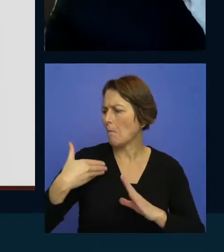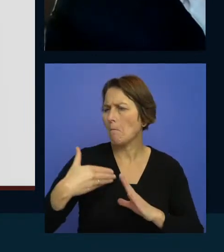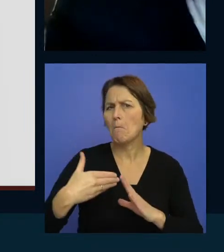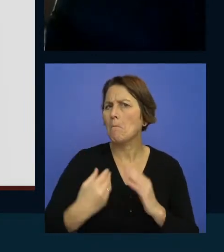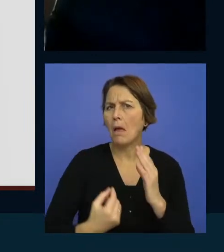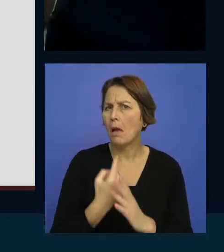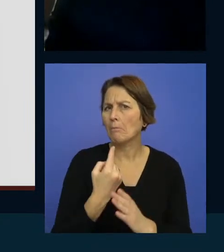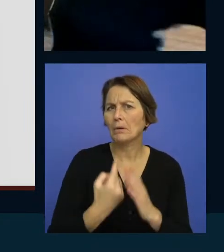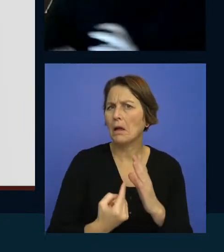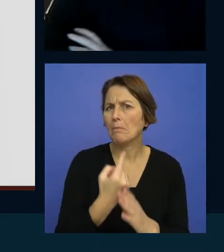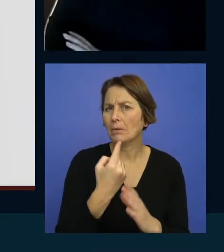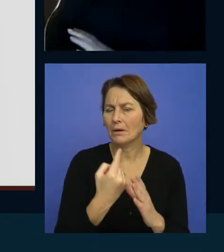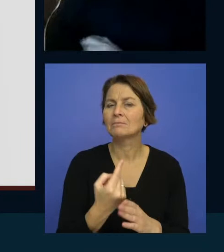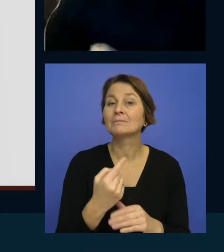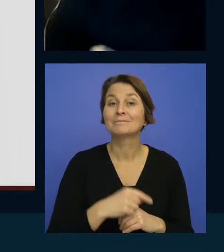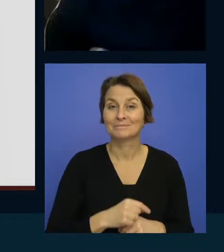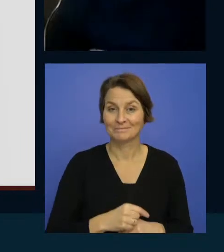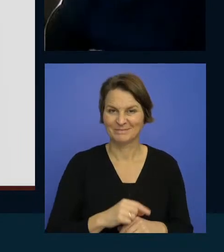had